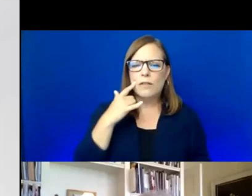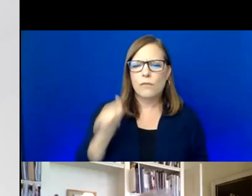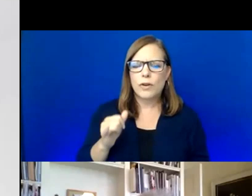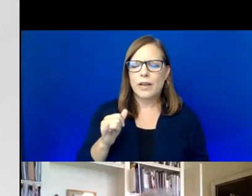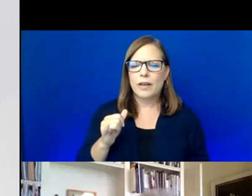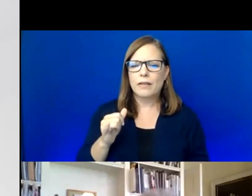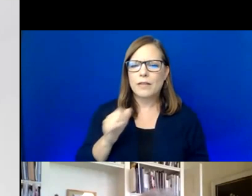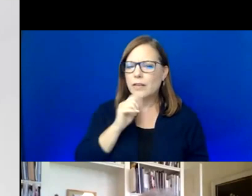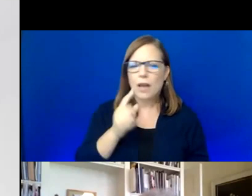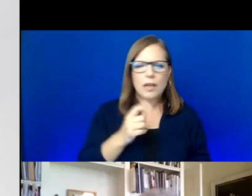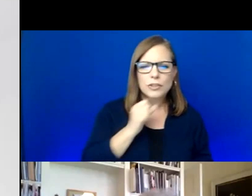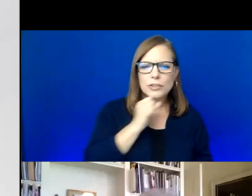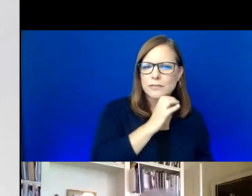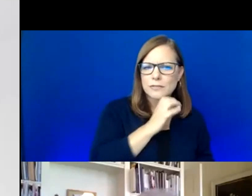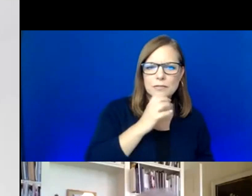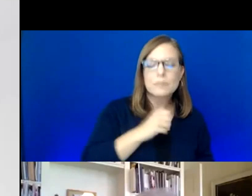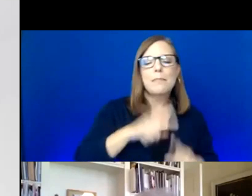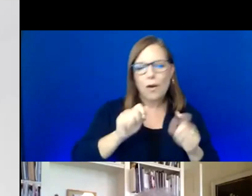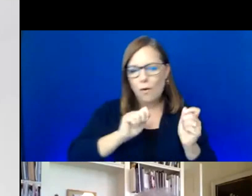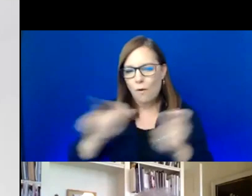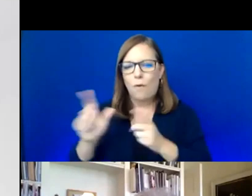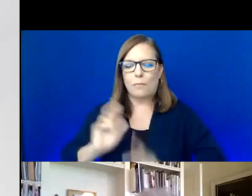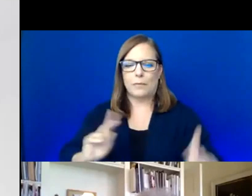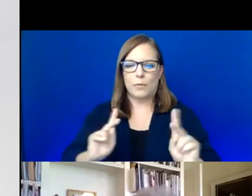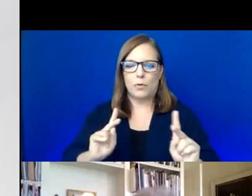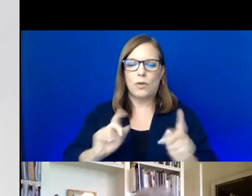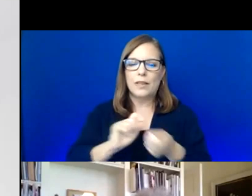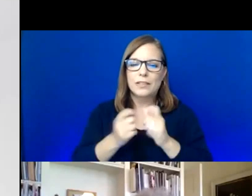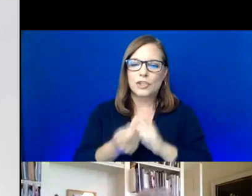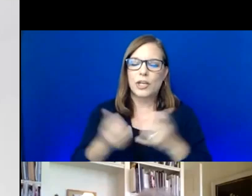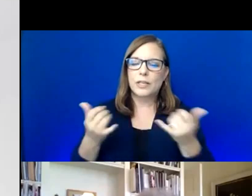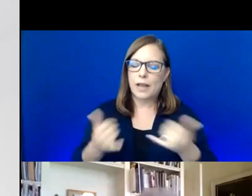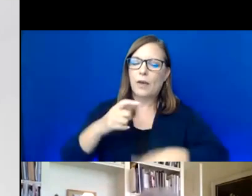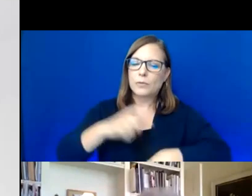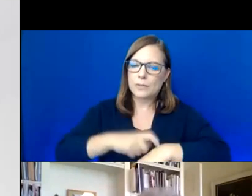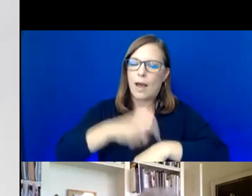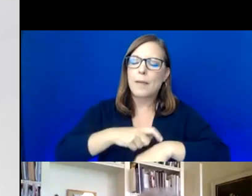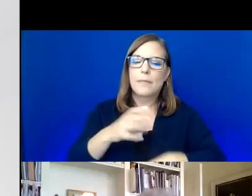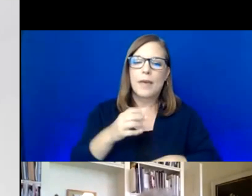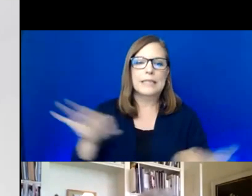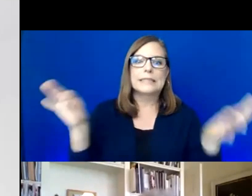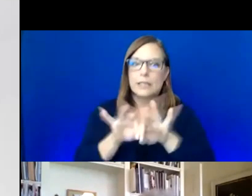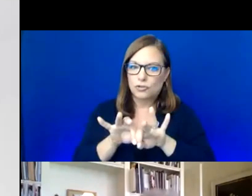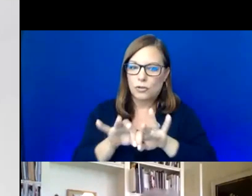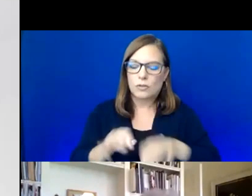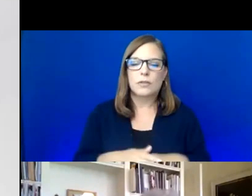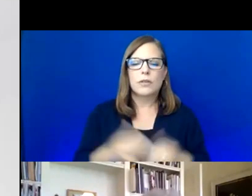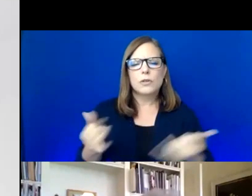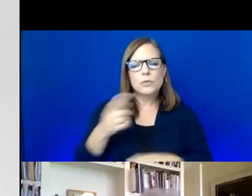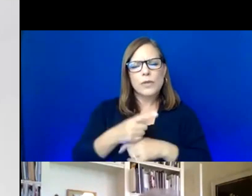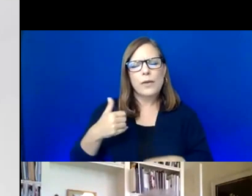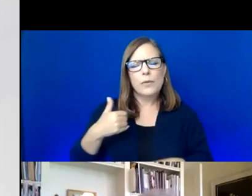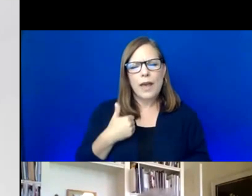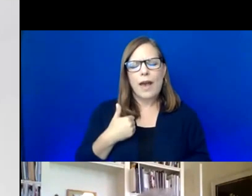systems change is not only timely, but essential. Today, we have an extraordinary federal and